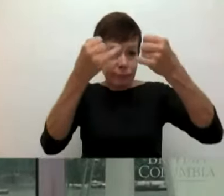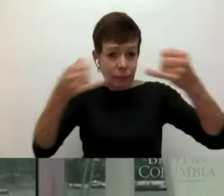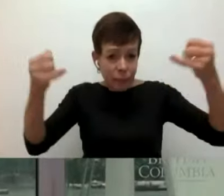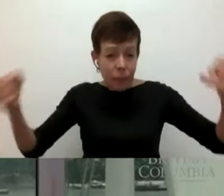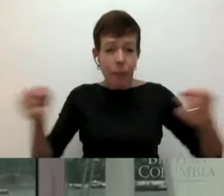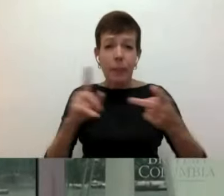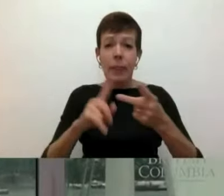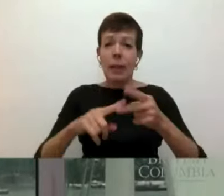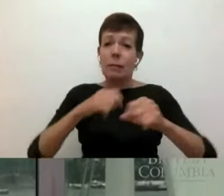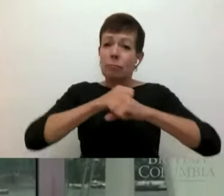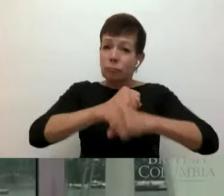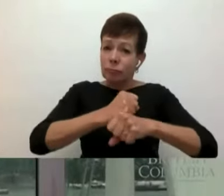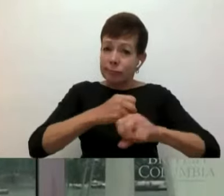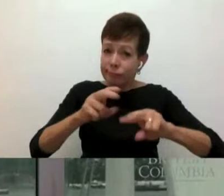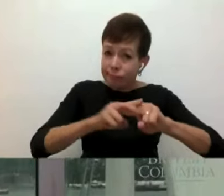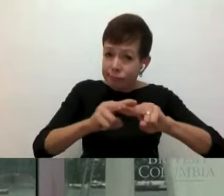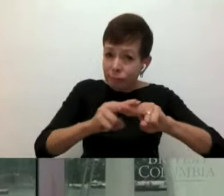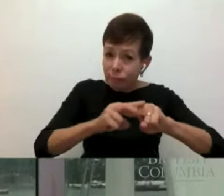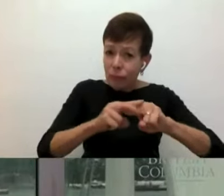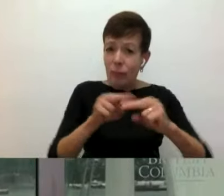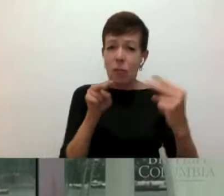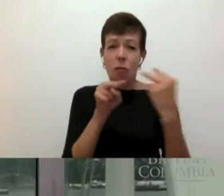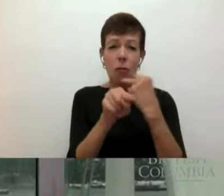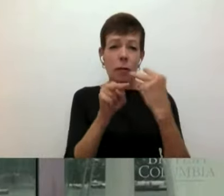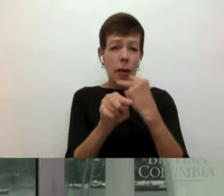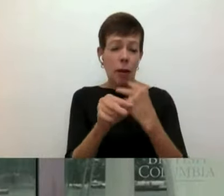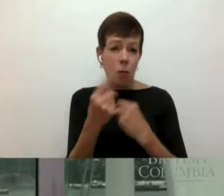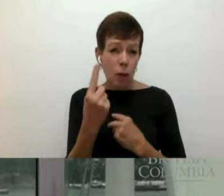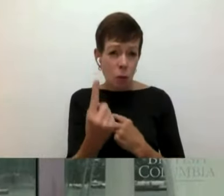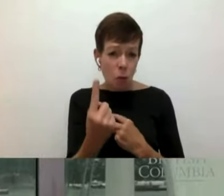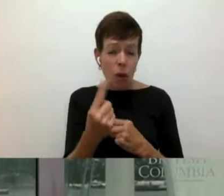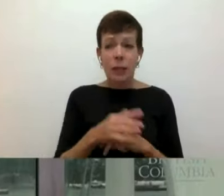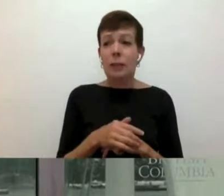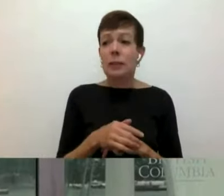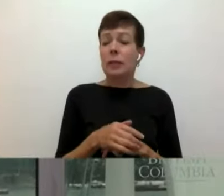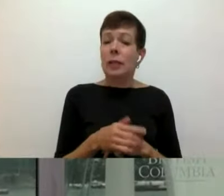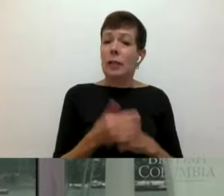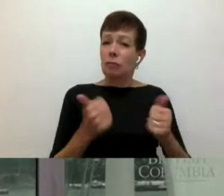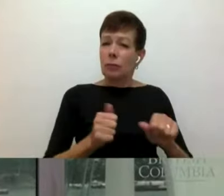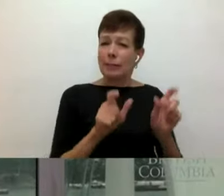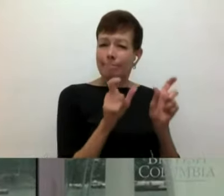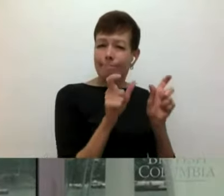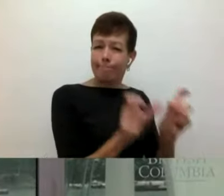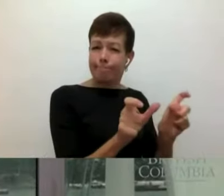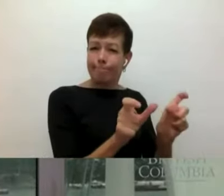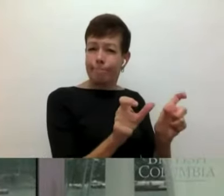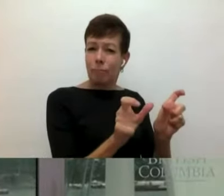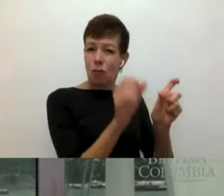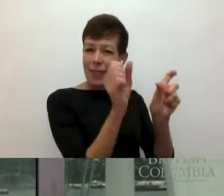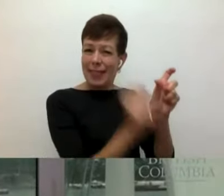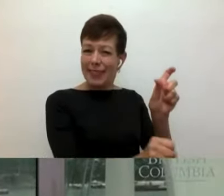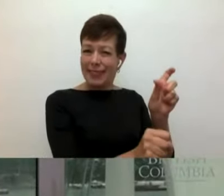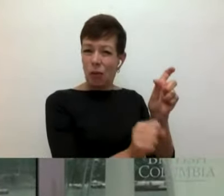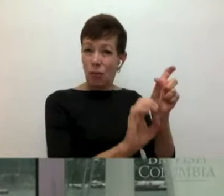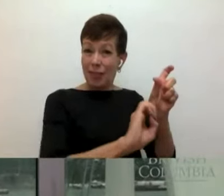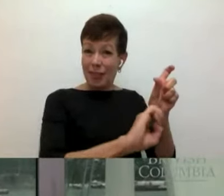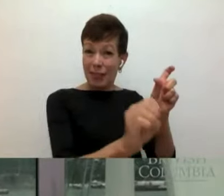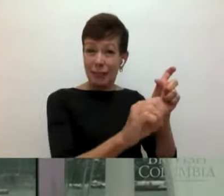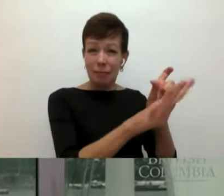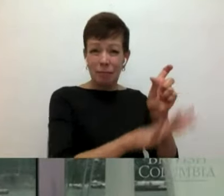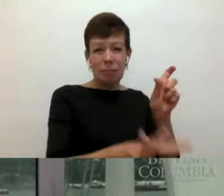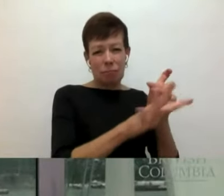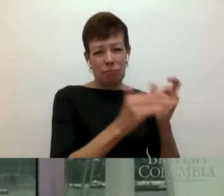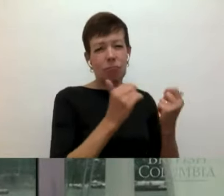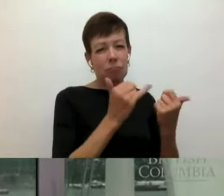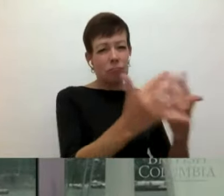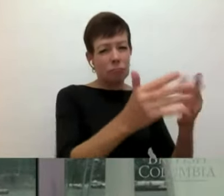vital infrastructure, including transmission lines, railways, and Highway 1, along with working to limit growth on the south